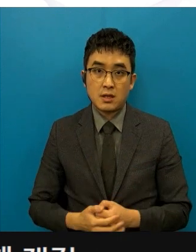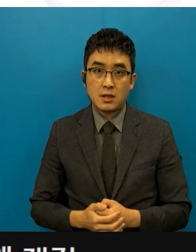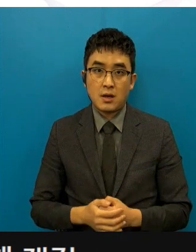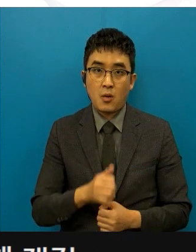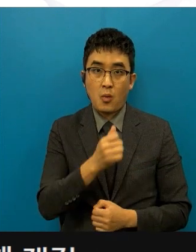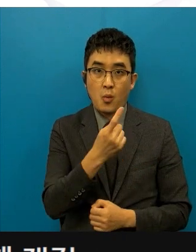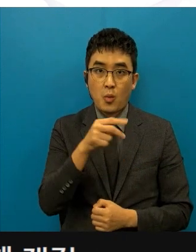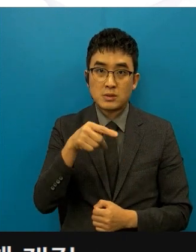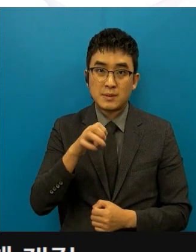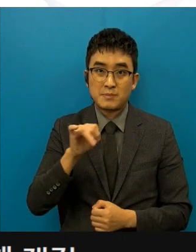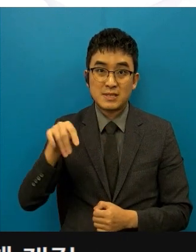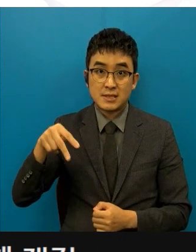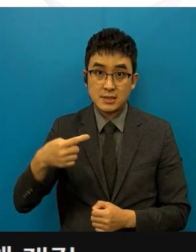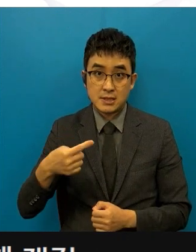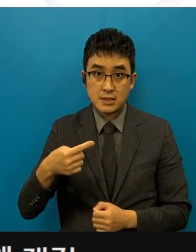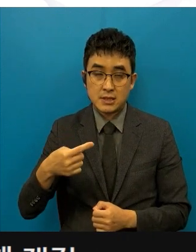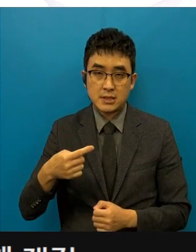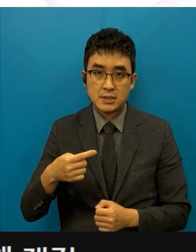But the